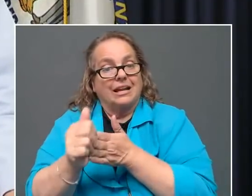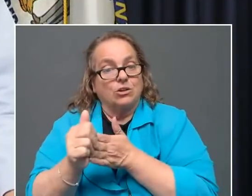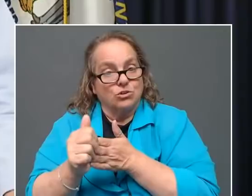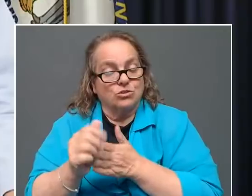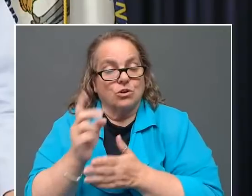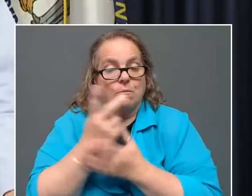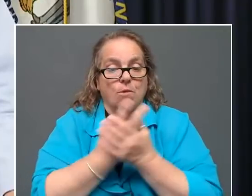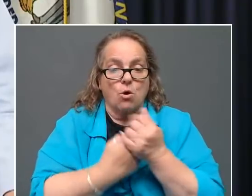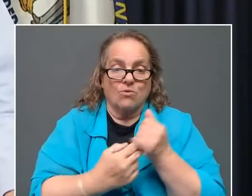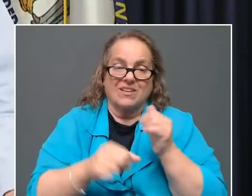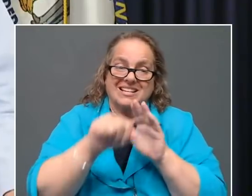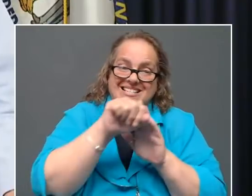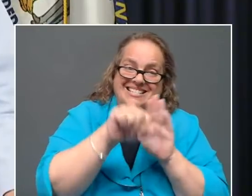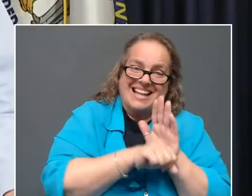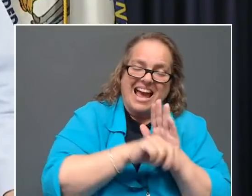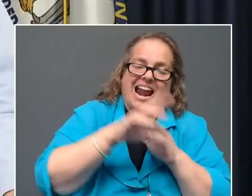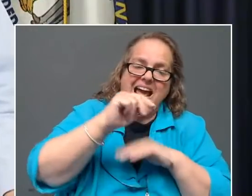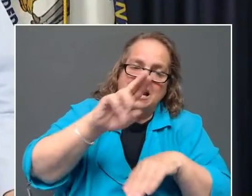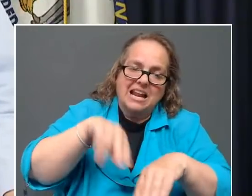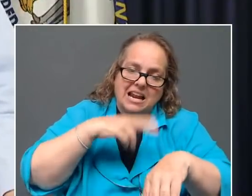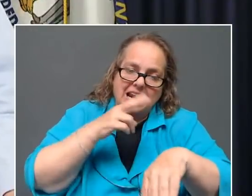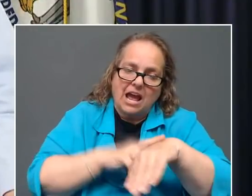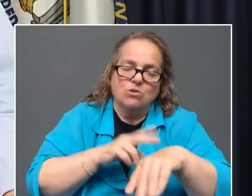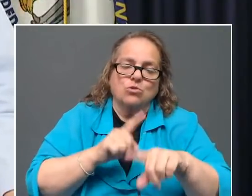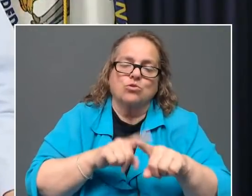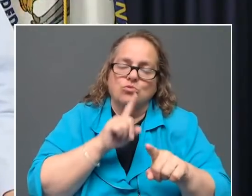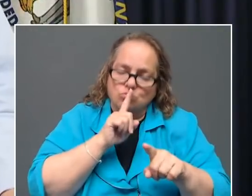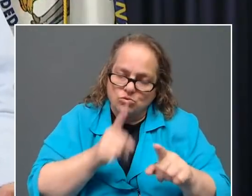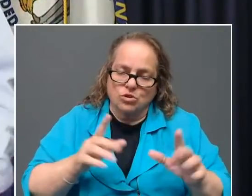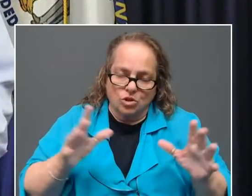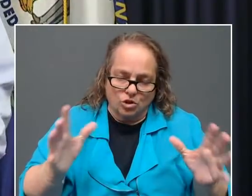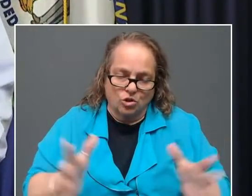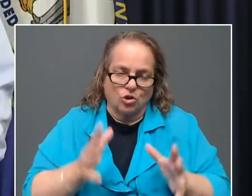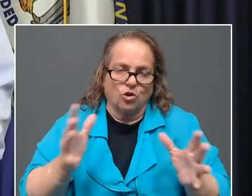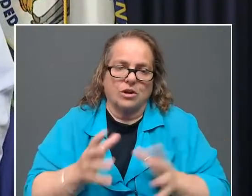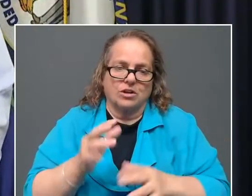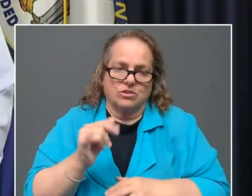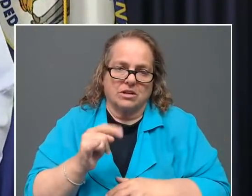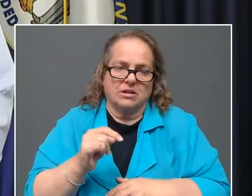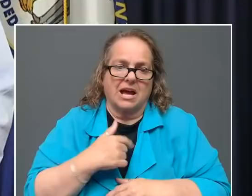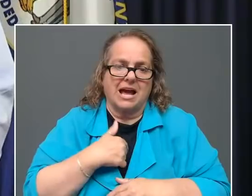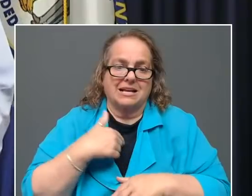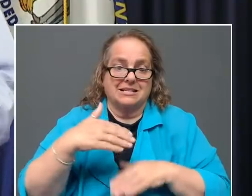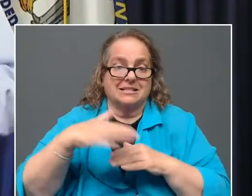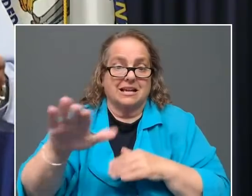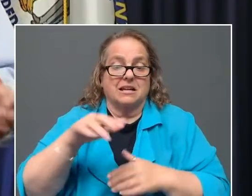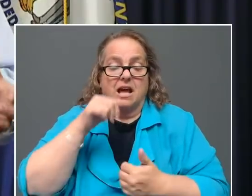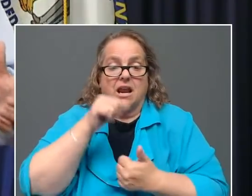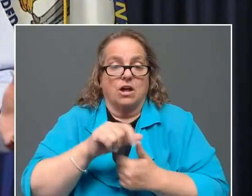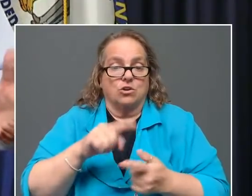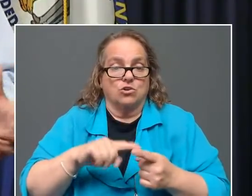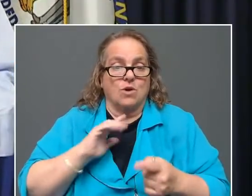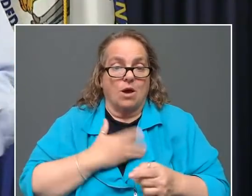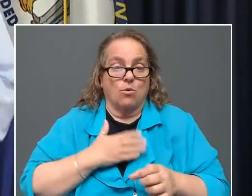and nationally, to truly encourage this. I sent a letter to our entire federal delegation because